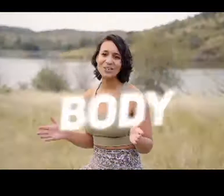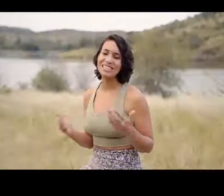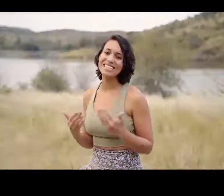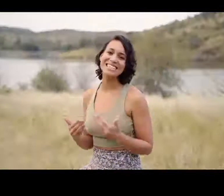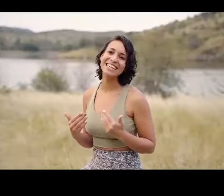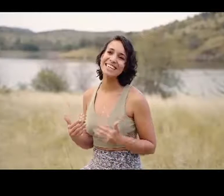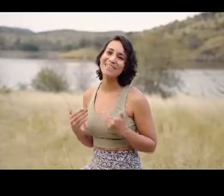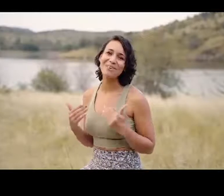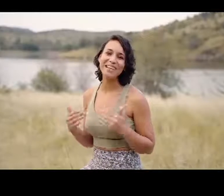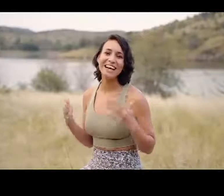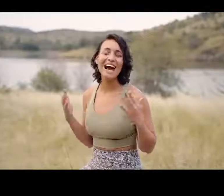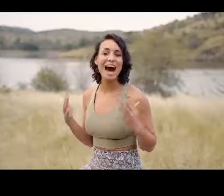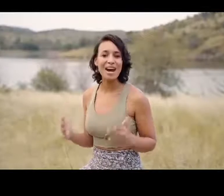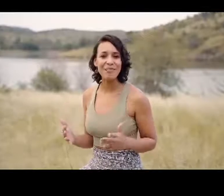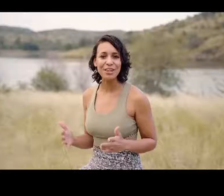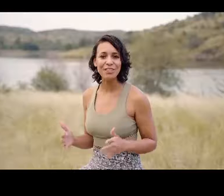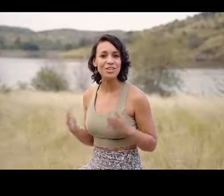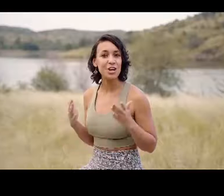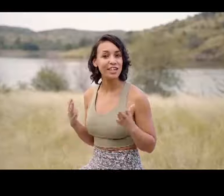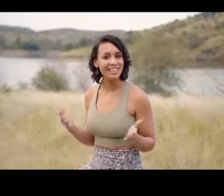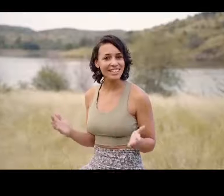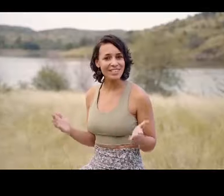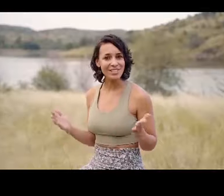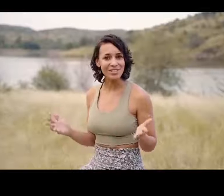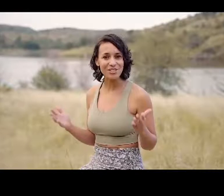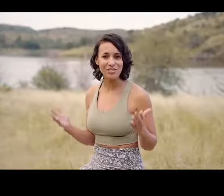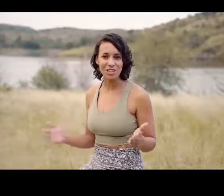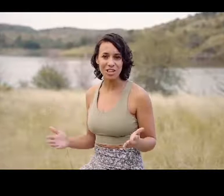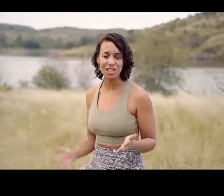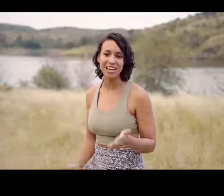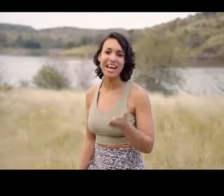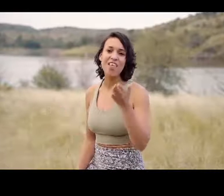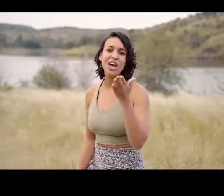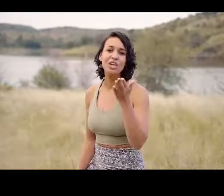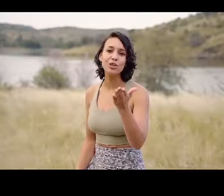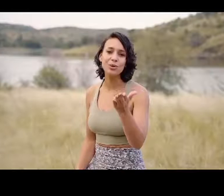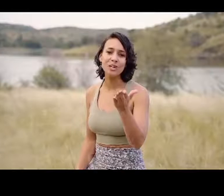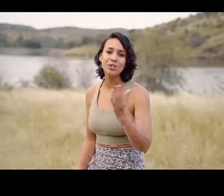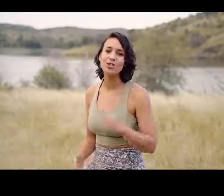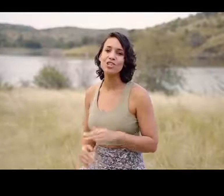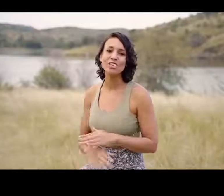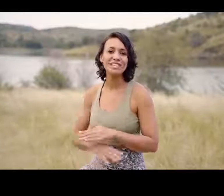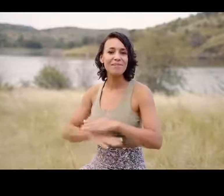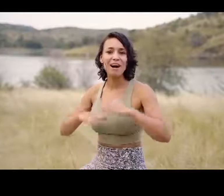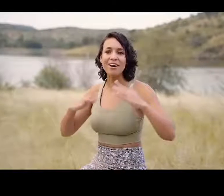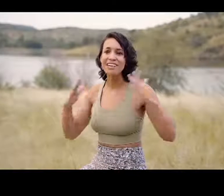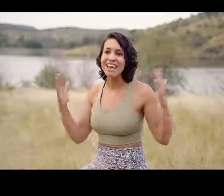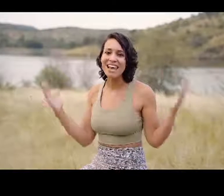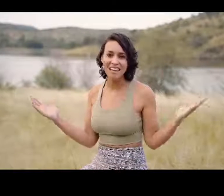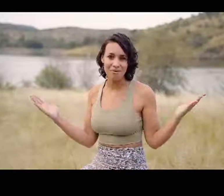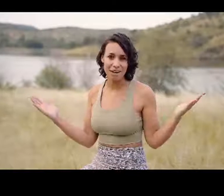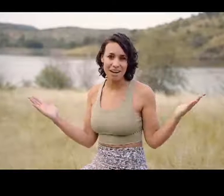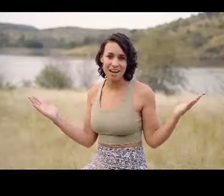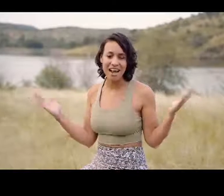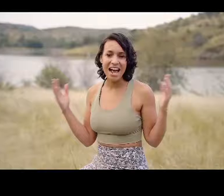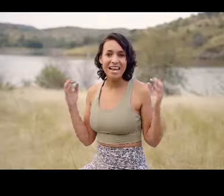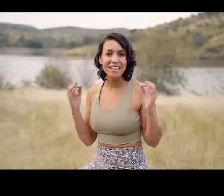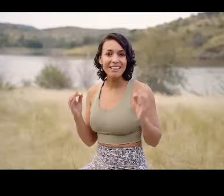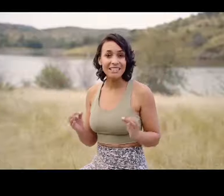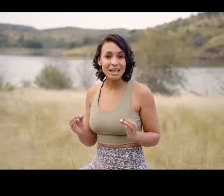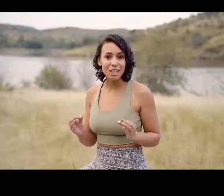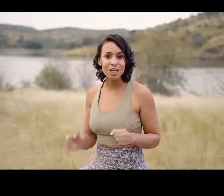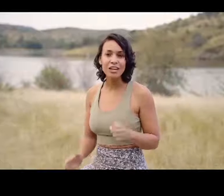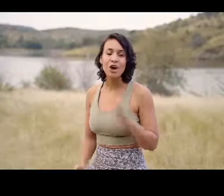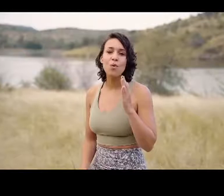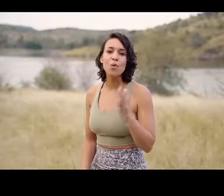Beautiful souls, this is Nikita Winkler and I'm here to share easy tools for stretching that you can do just about anywhere.